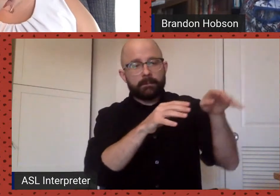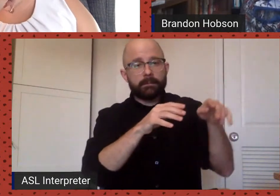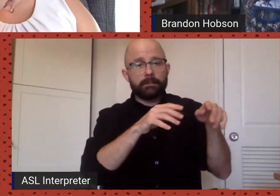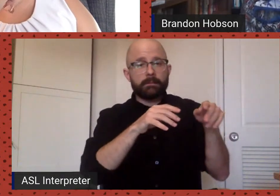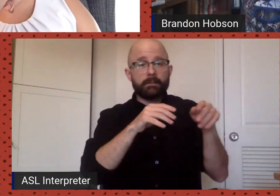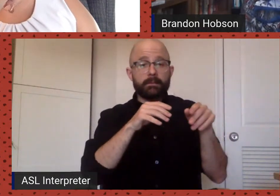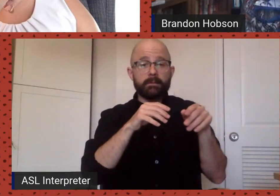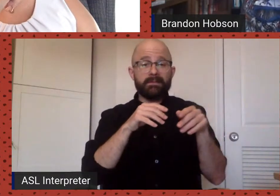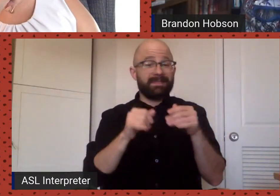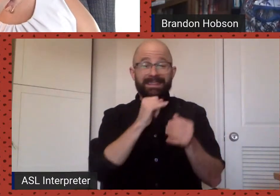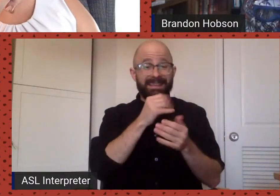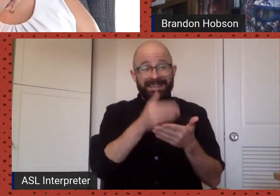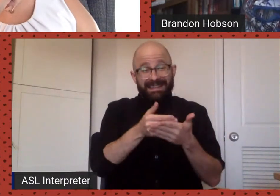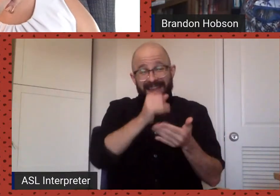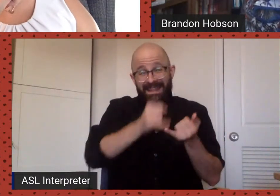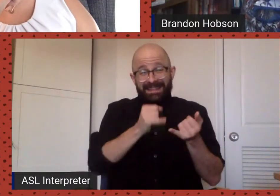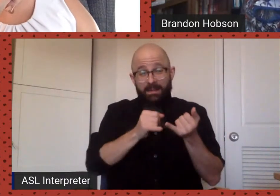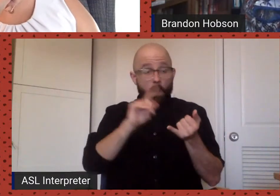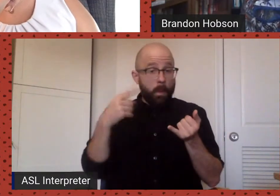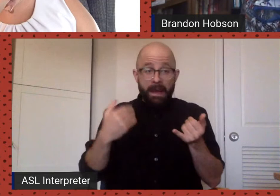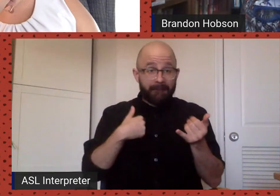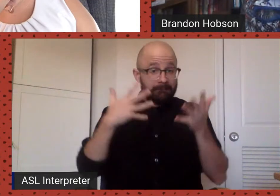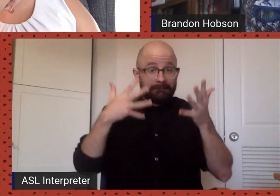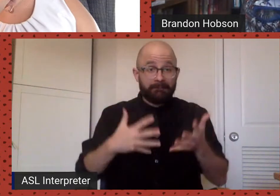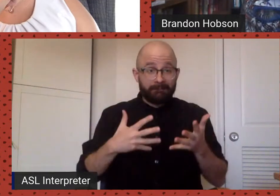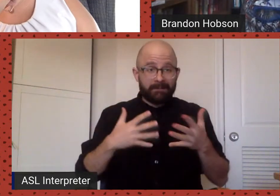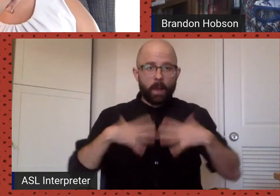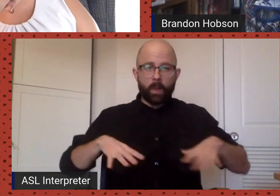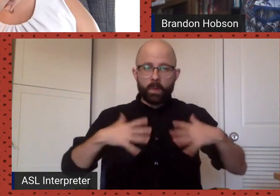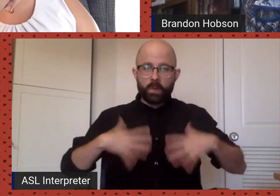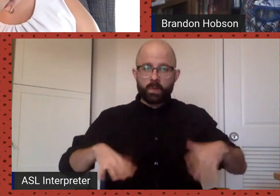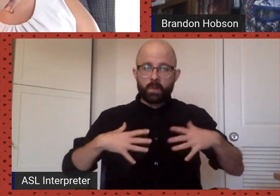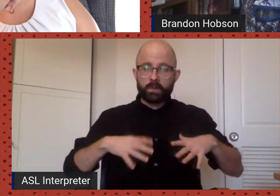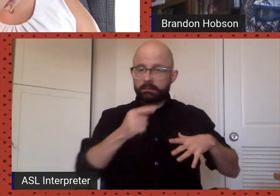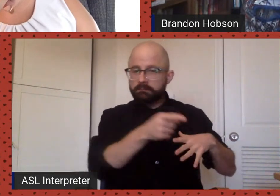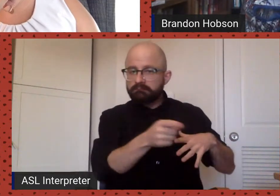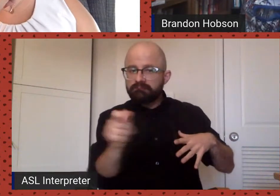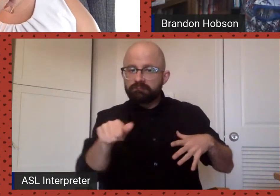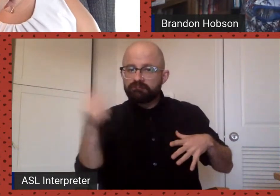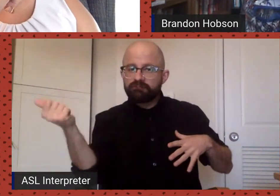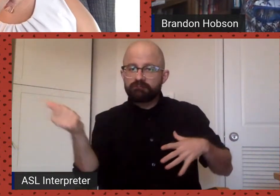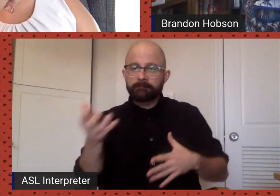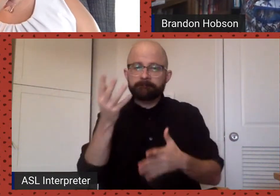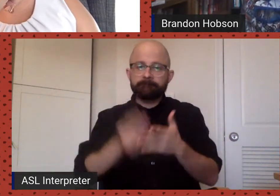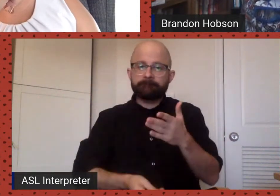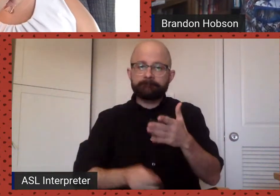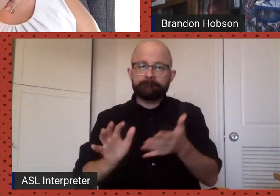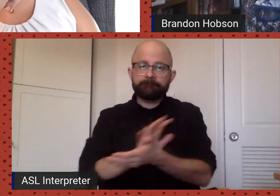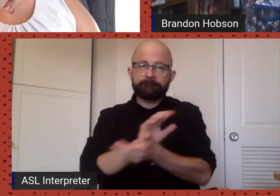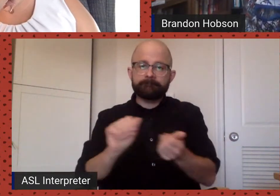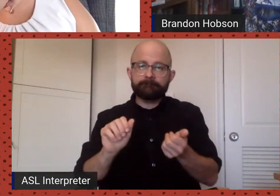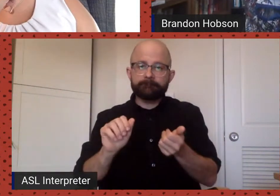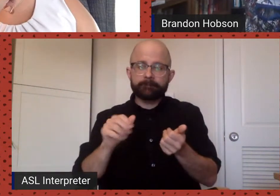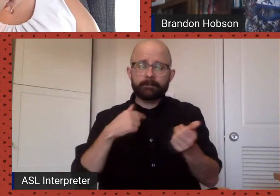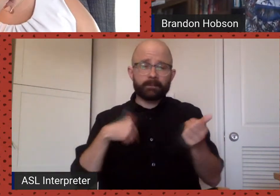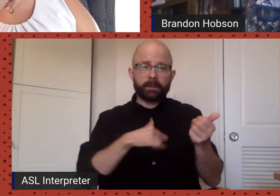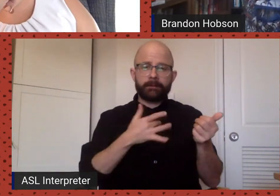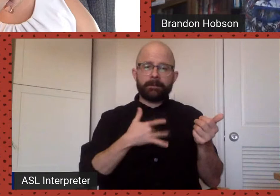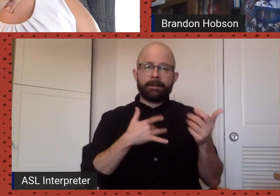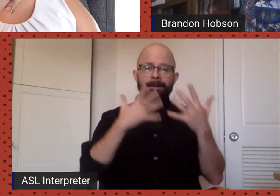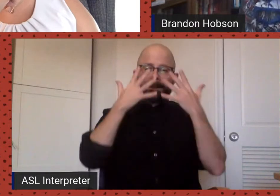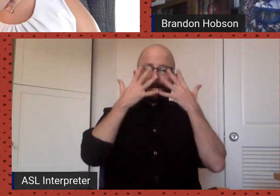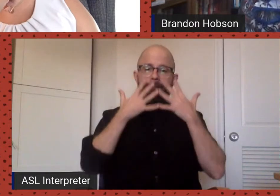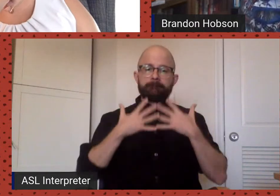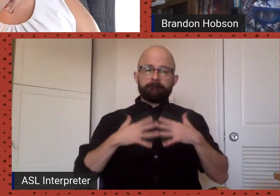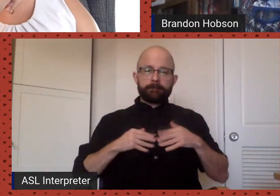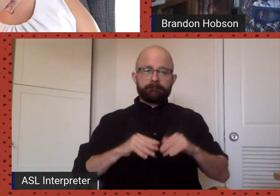but their clothes. Everything else was gone. We felt a great misery spread throughout our